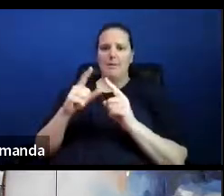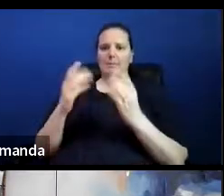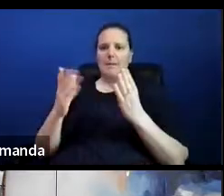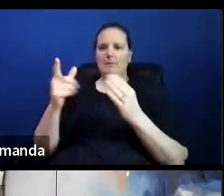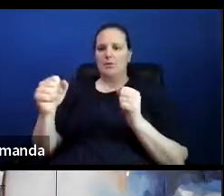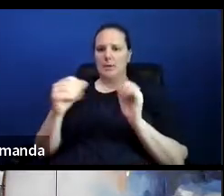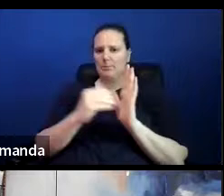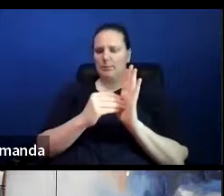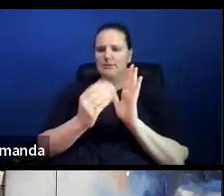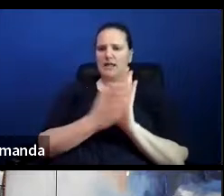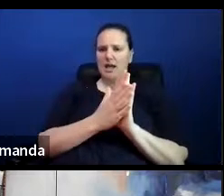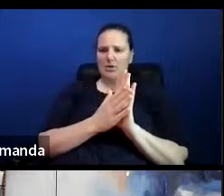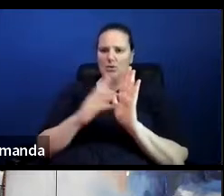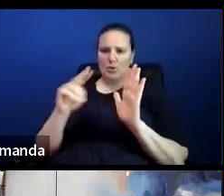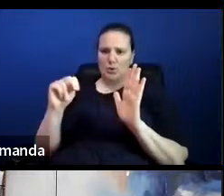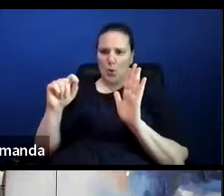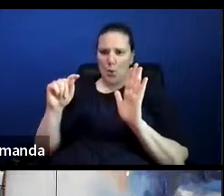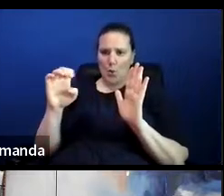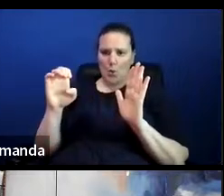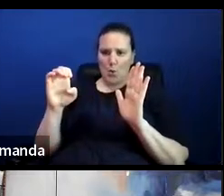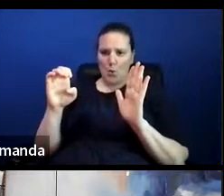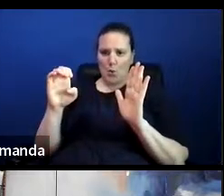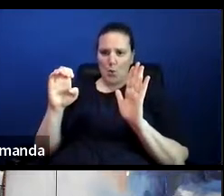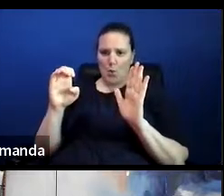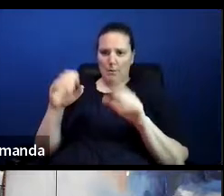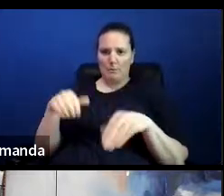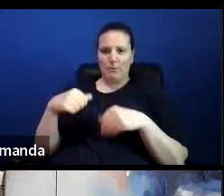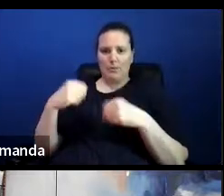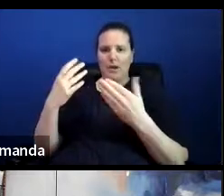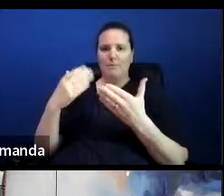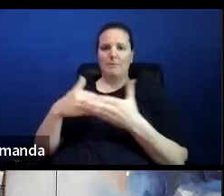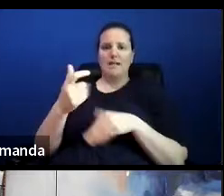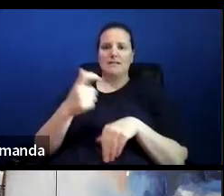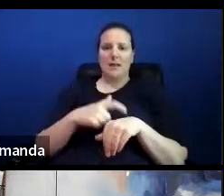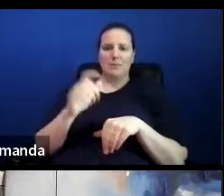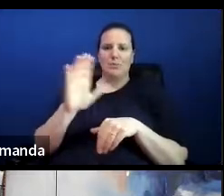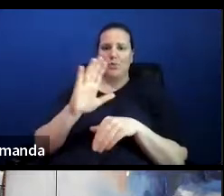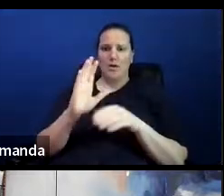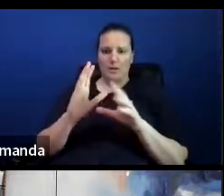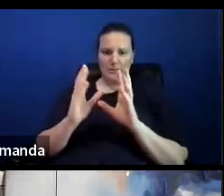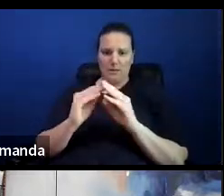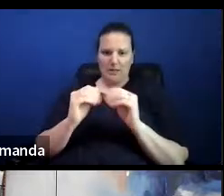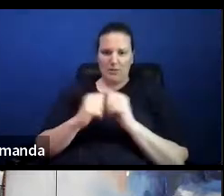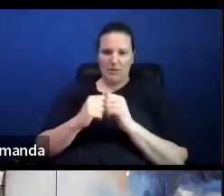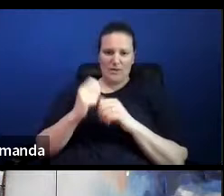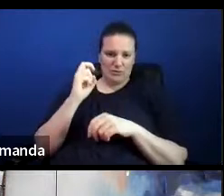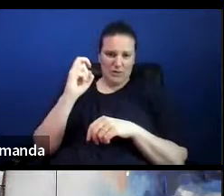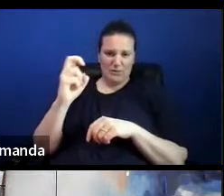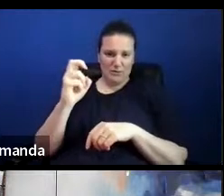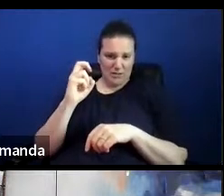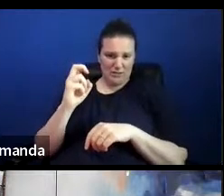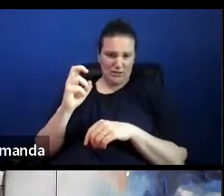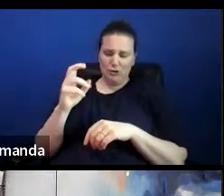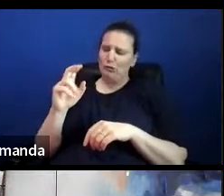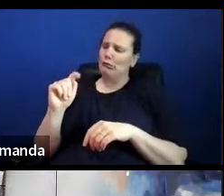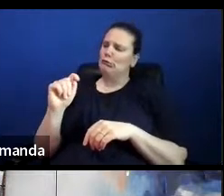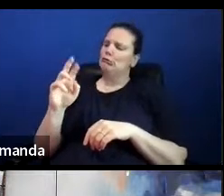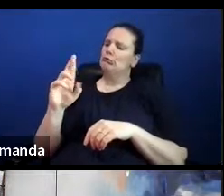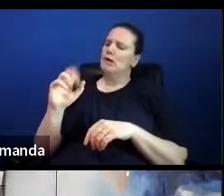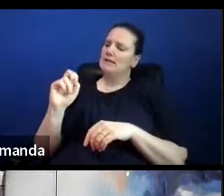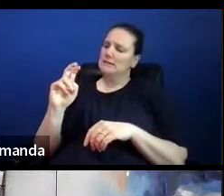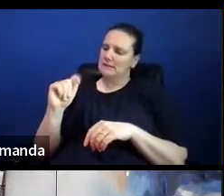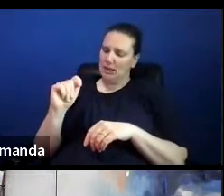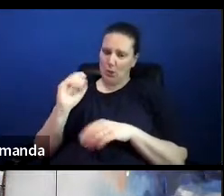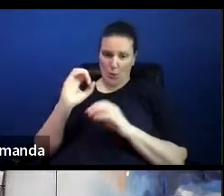make a note and bring that up the next time you're meeting with the transit